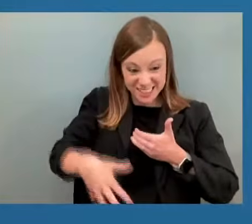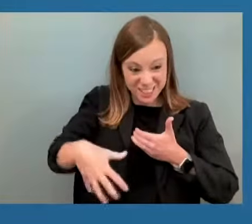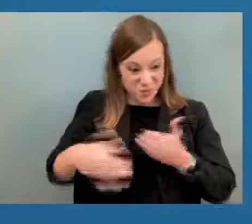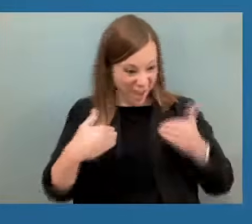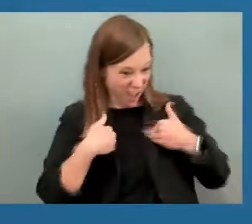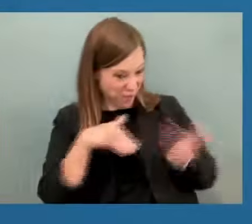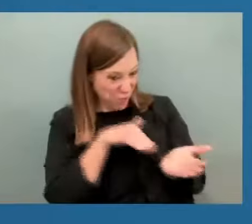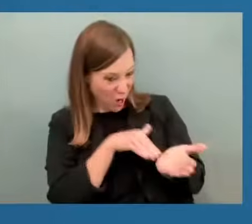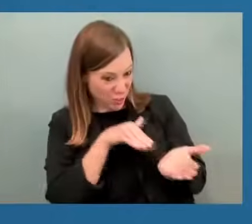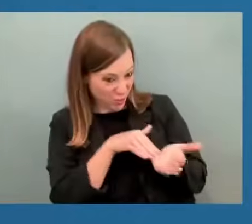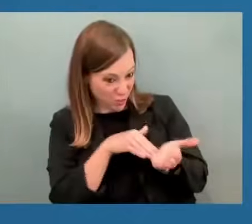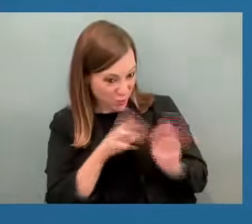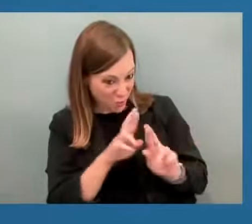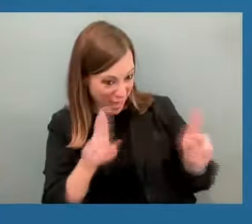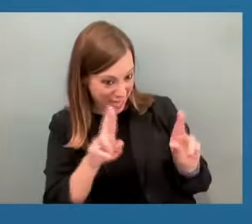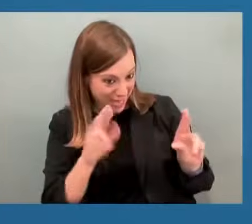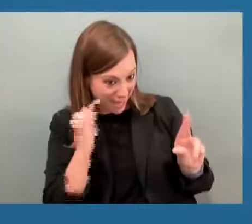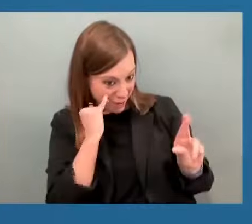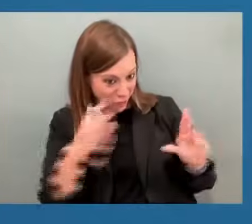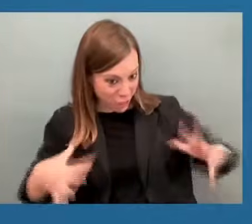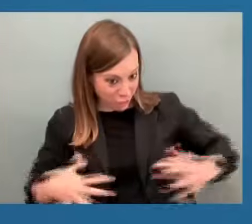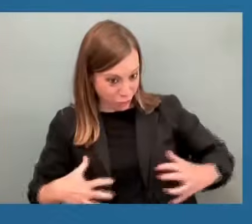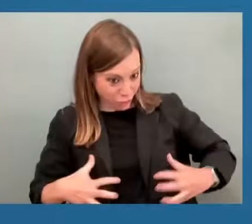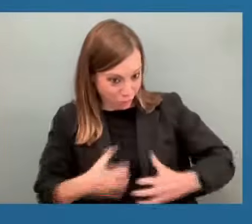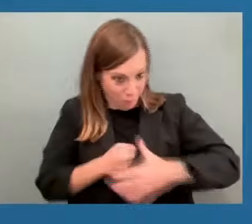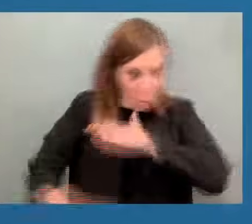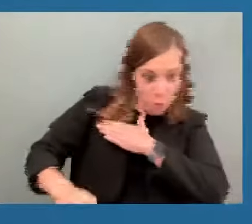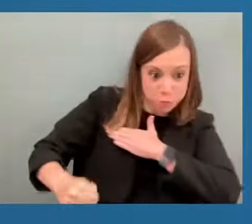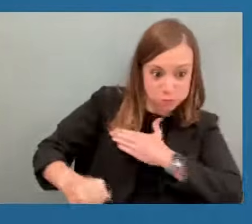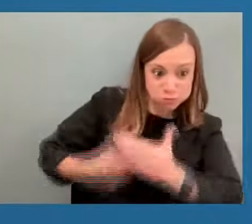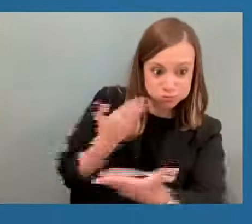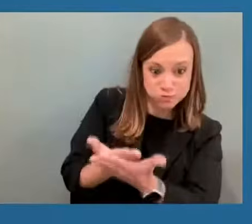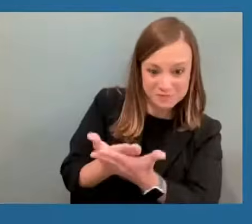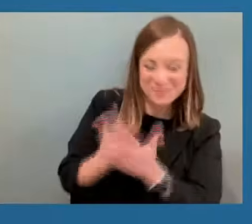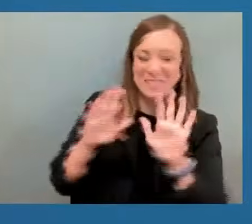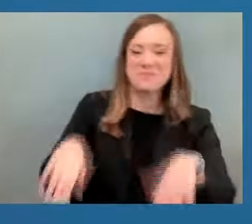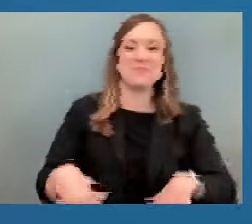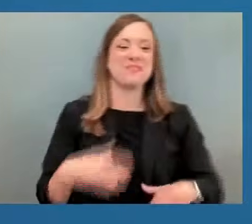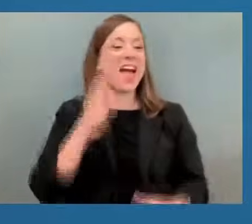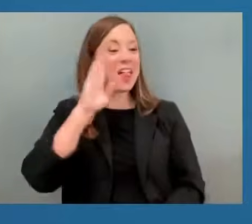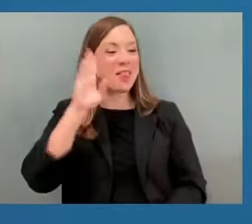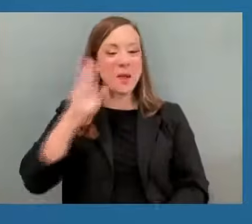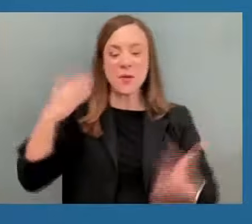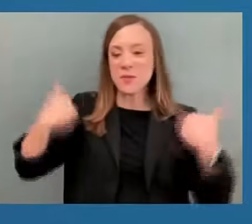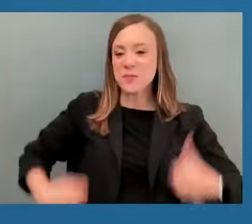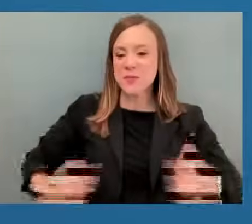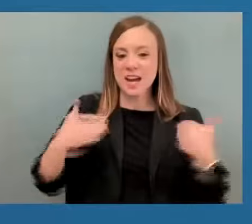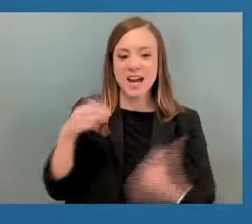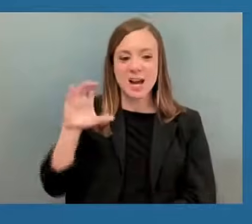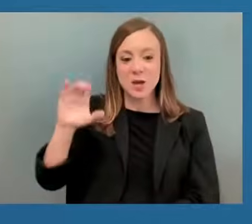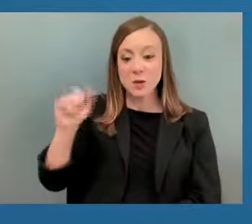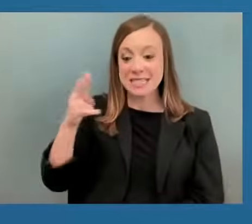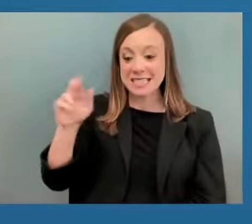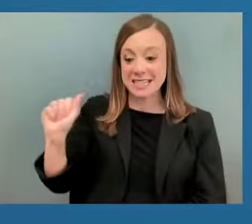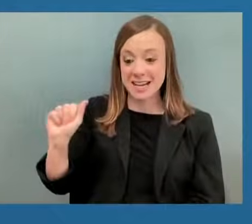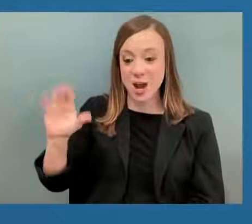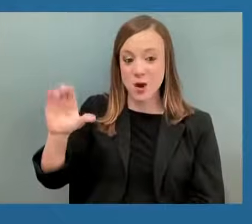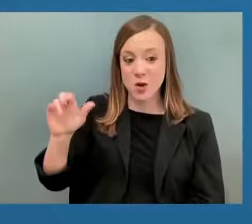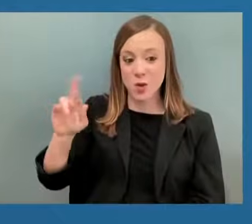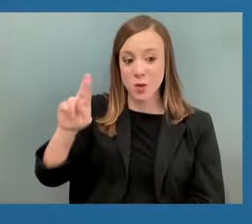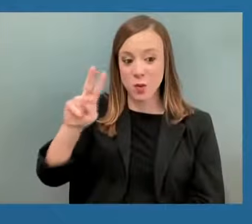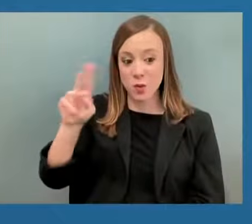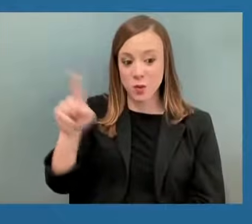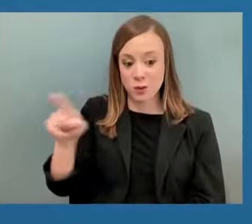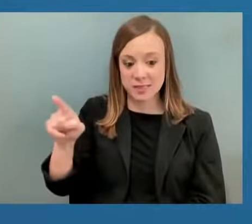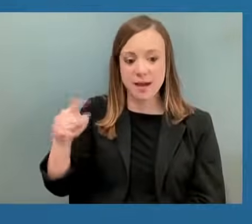okay, right? Yes. All right, great. Okay, thanks, everybody. Hello, everyone. My name is Christina Cruz. I'm a longtime patient of Neighborhood Health